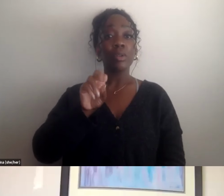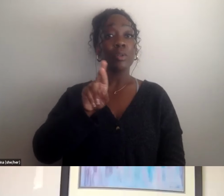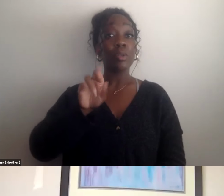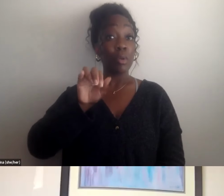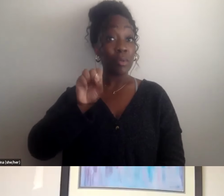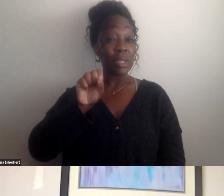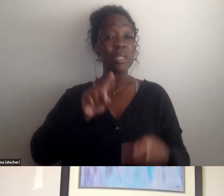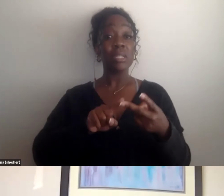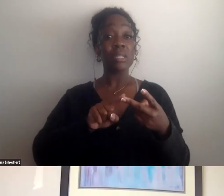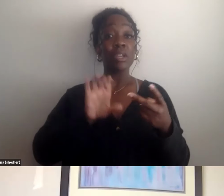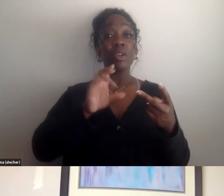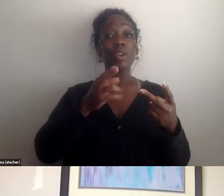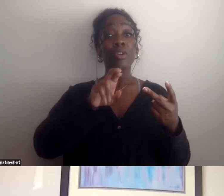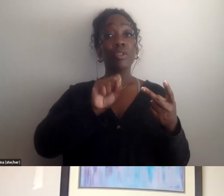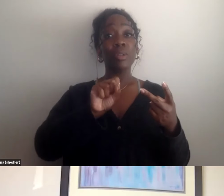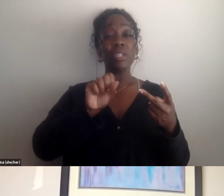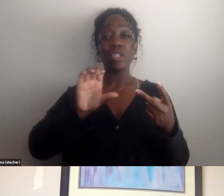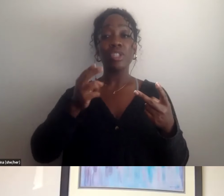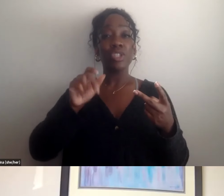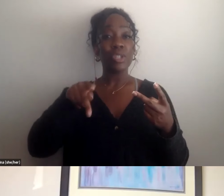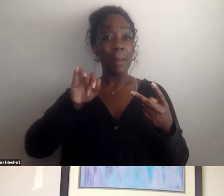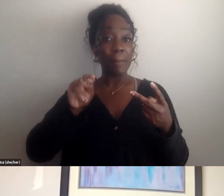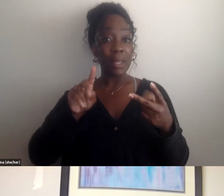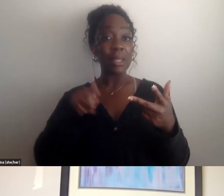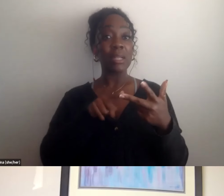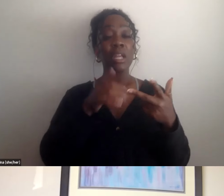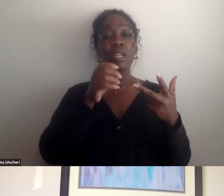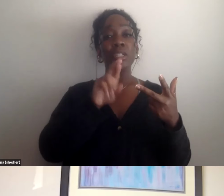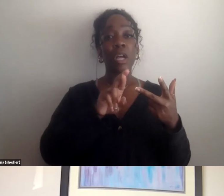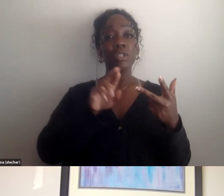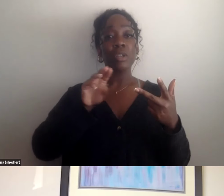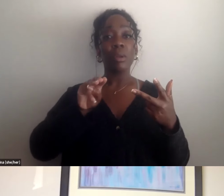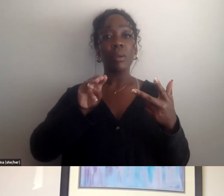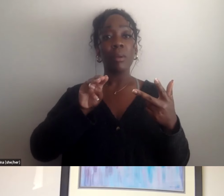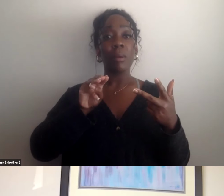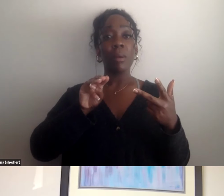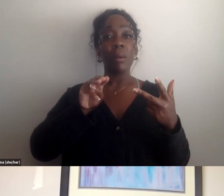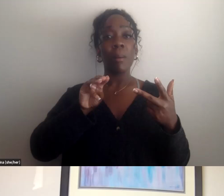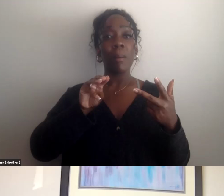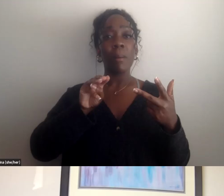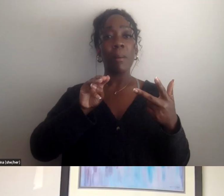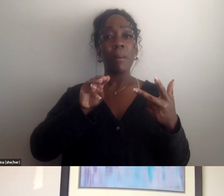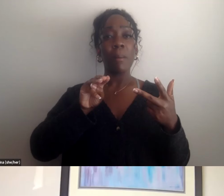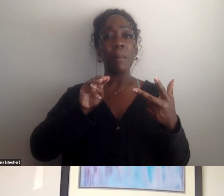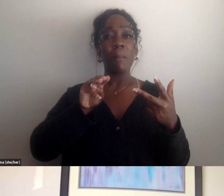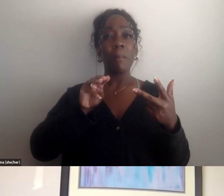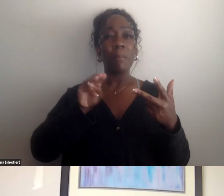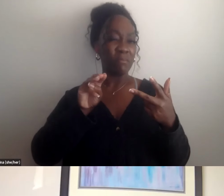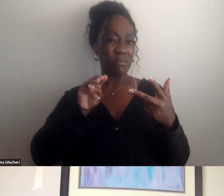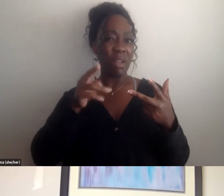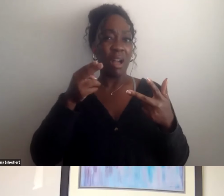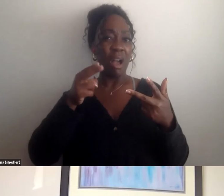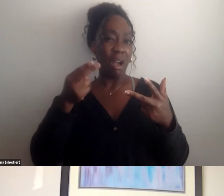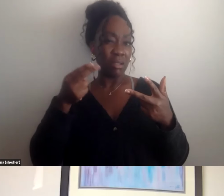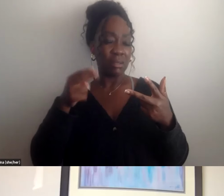Chapman, Dr. Malaika Hollinside to join us and to bring their voices to the conversation,